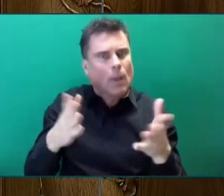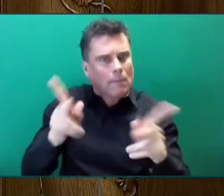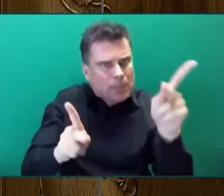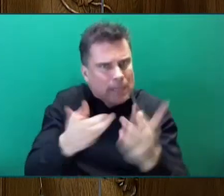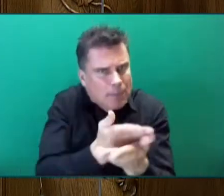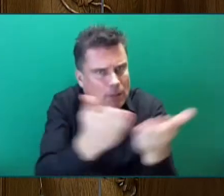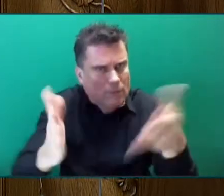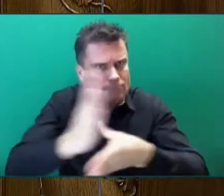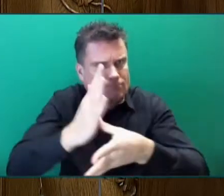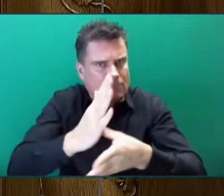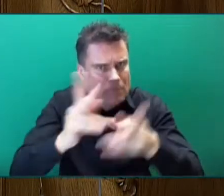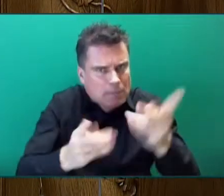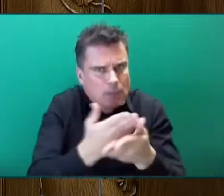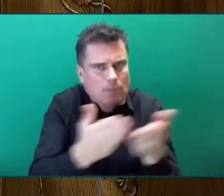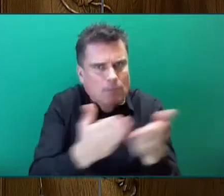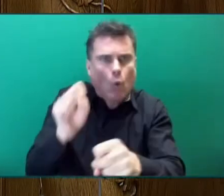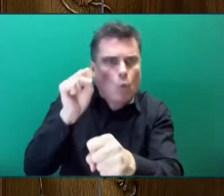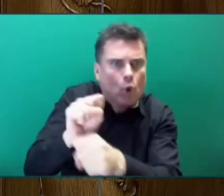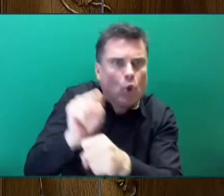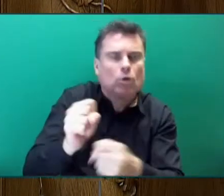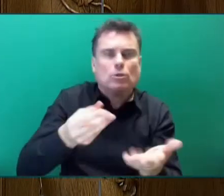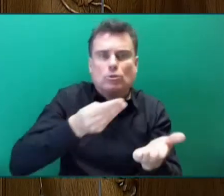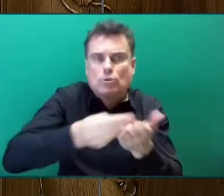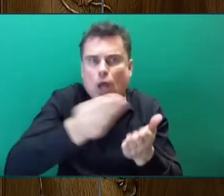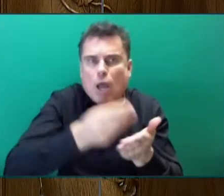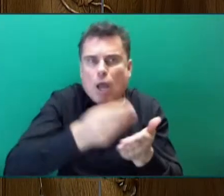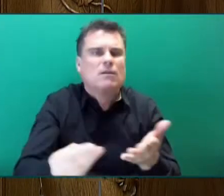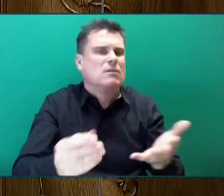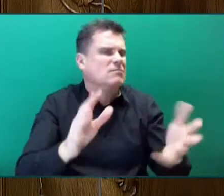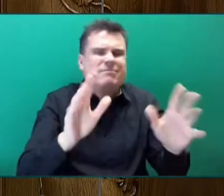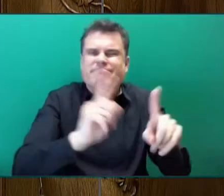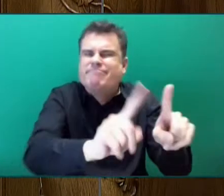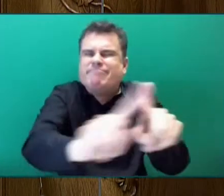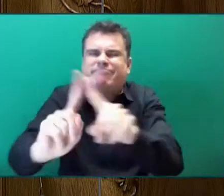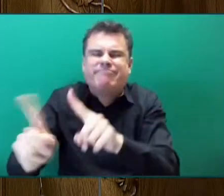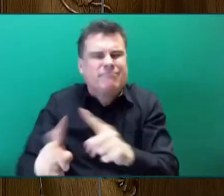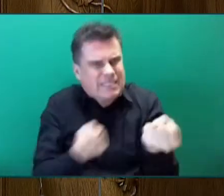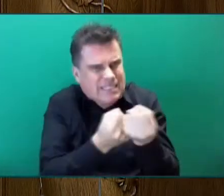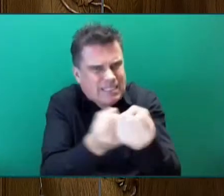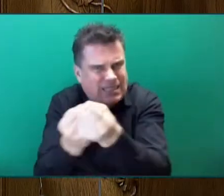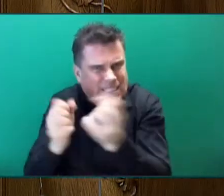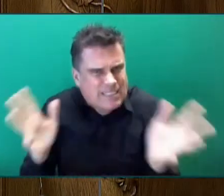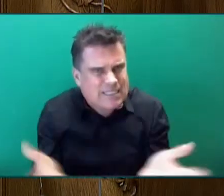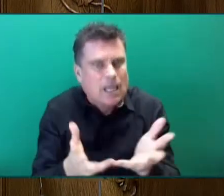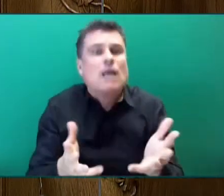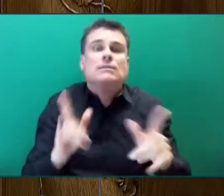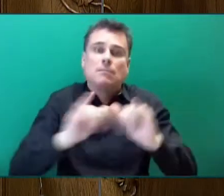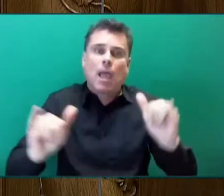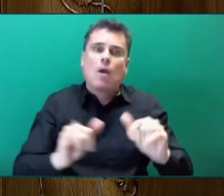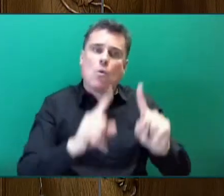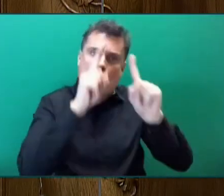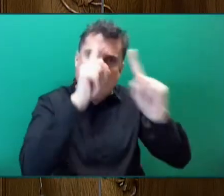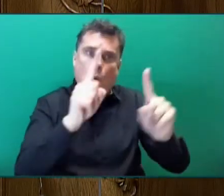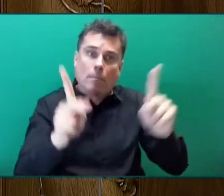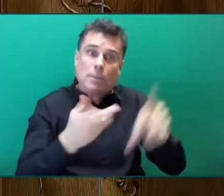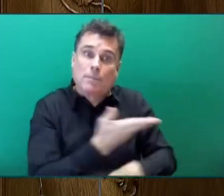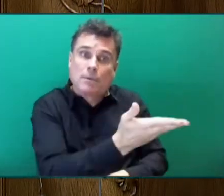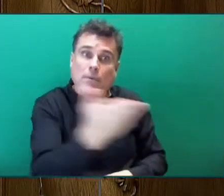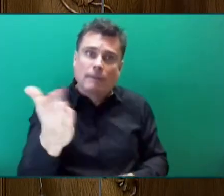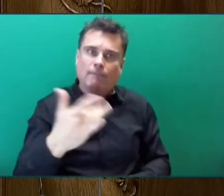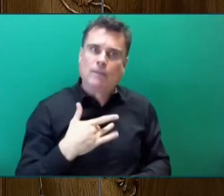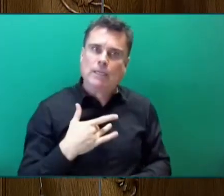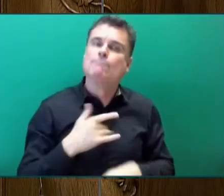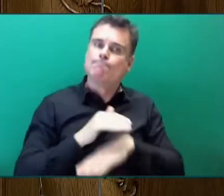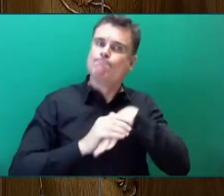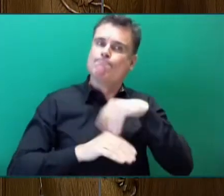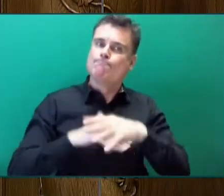for the long haul. Soon, members of the Legislative Assembly will be asked to vote for the appropriation of funds to make the plans outlined